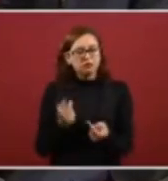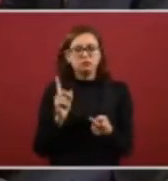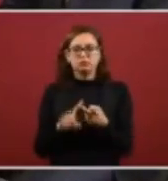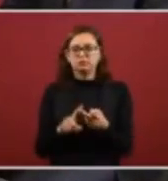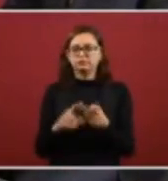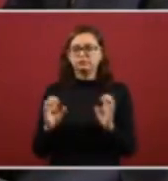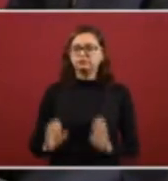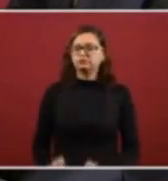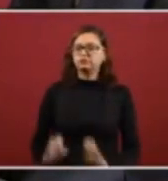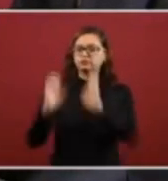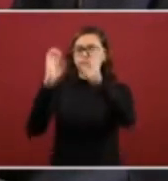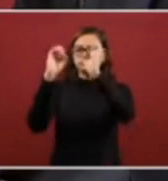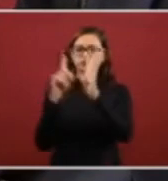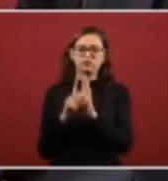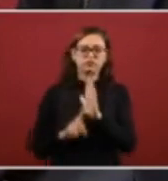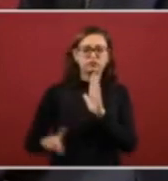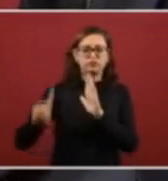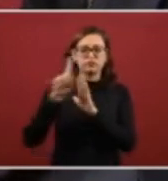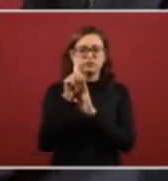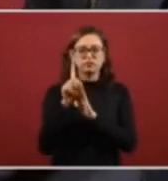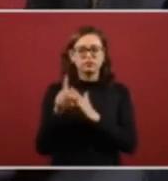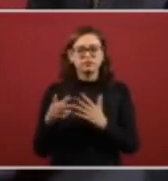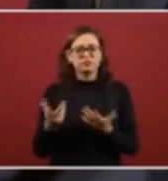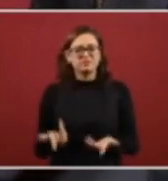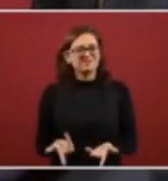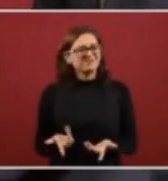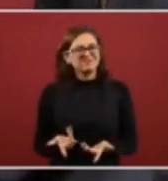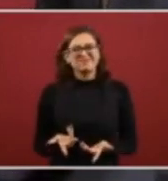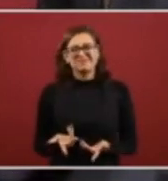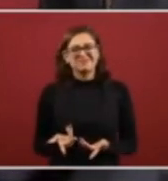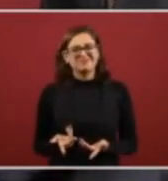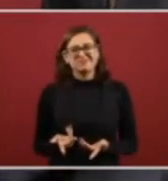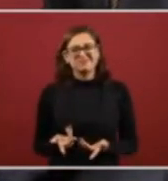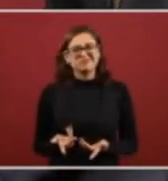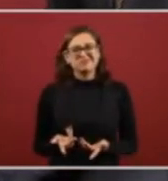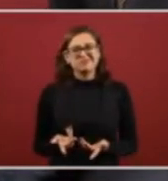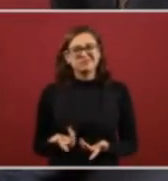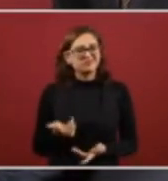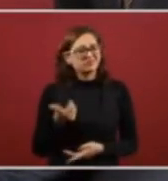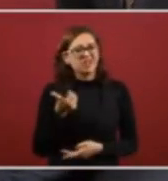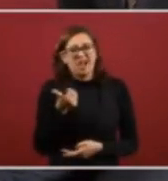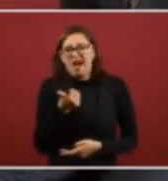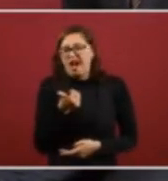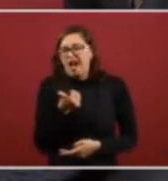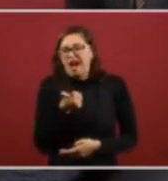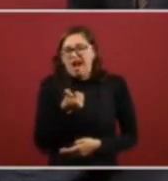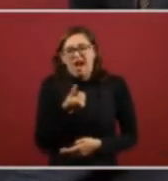centers, to make homes. This is a bad